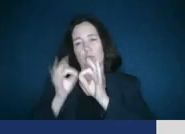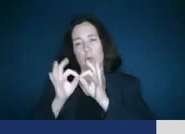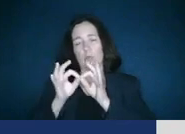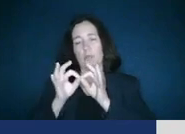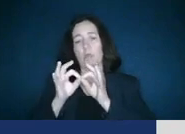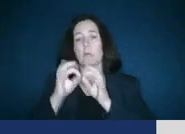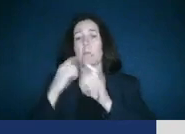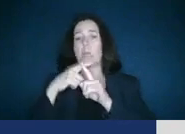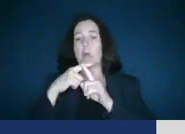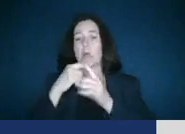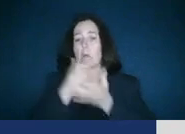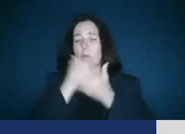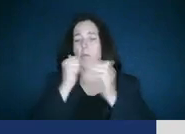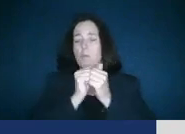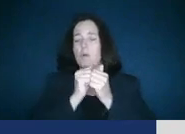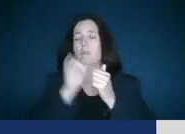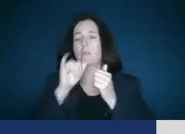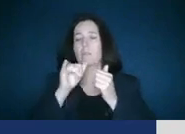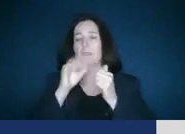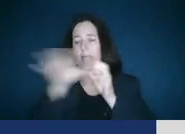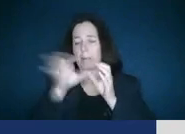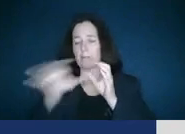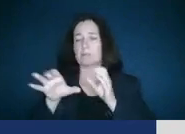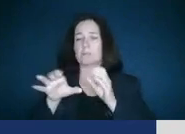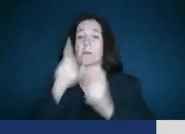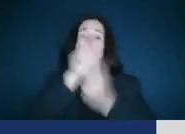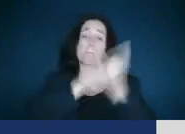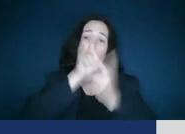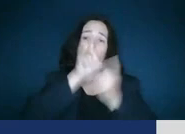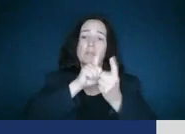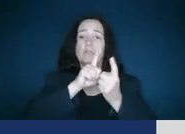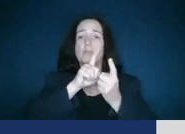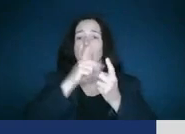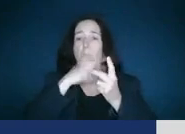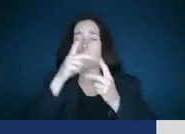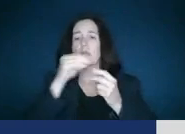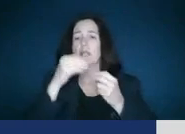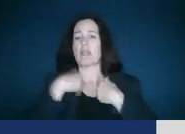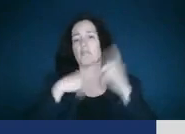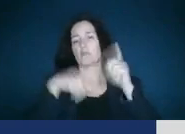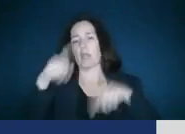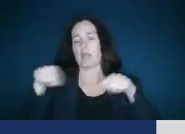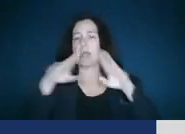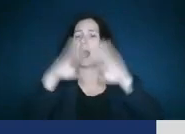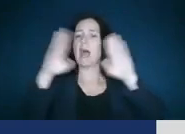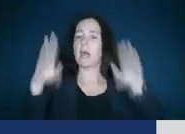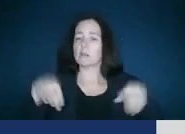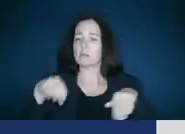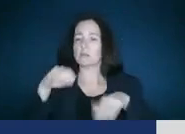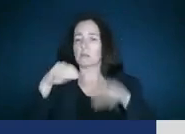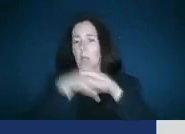captioning. We have a mentoring program and can provide a variety of housing accommodations as well. This